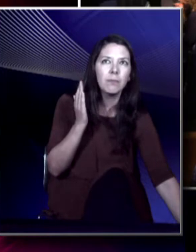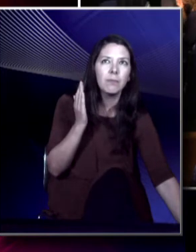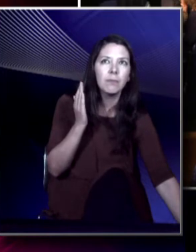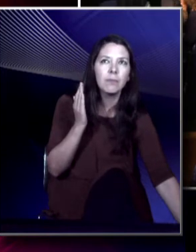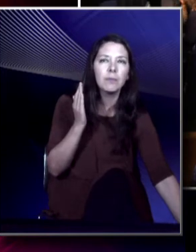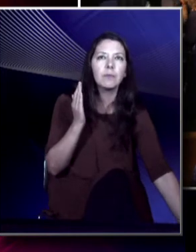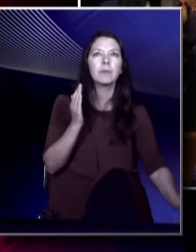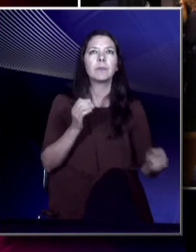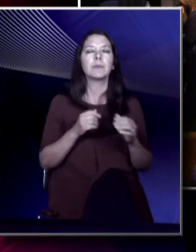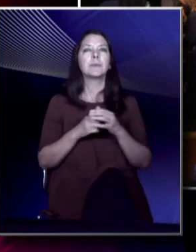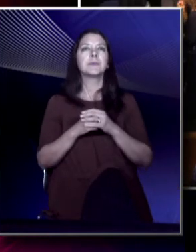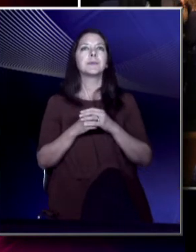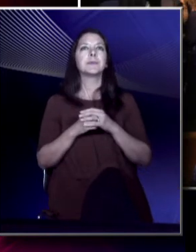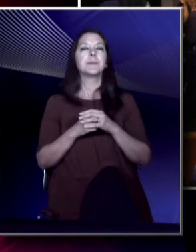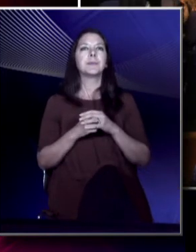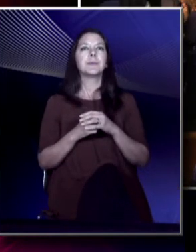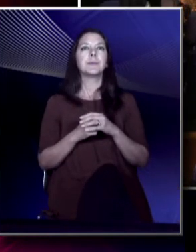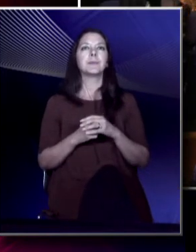Oh.